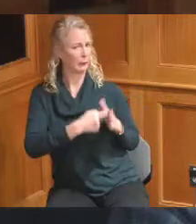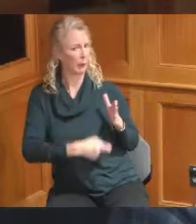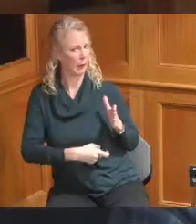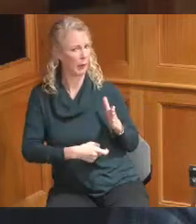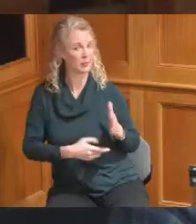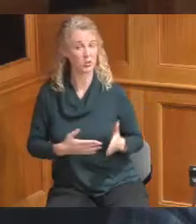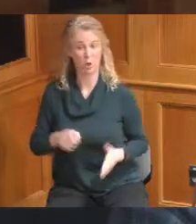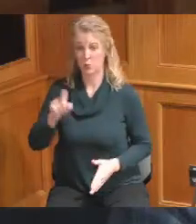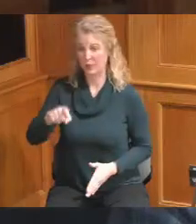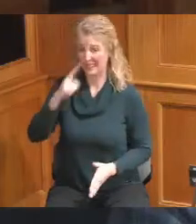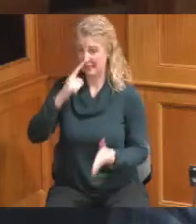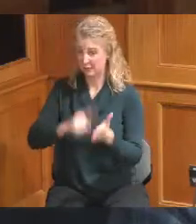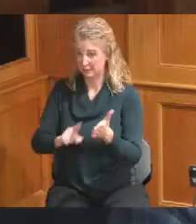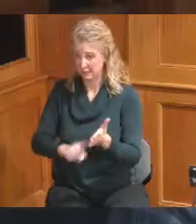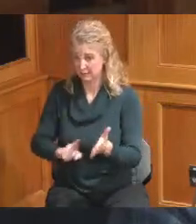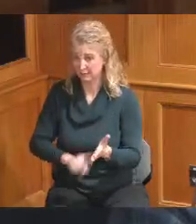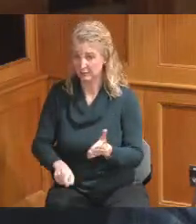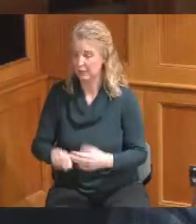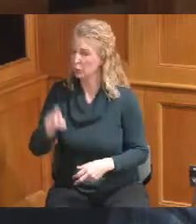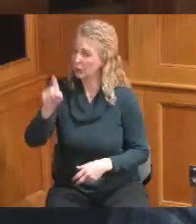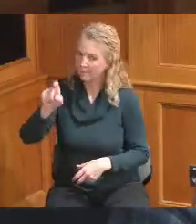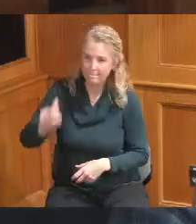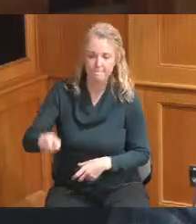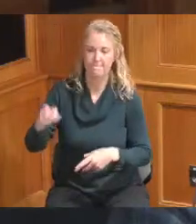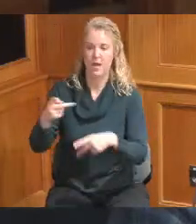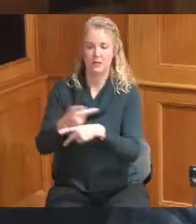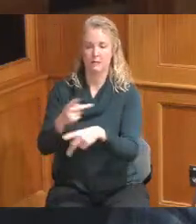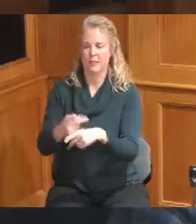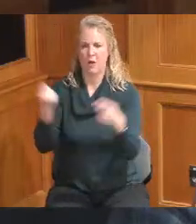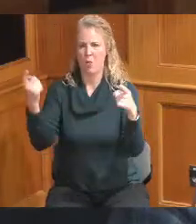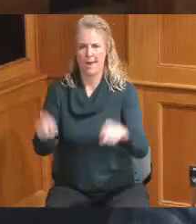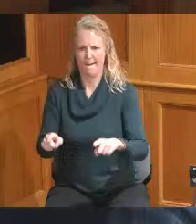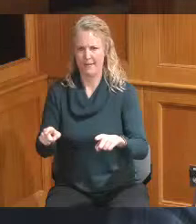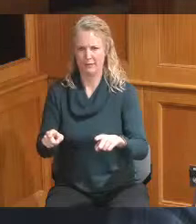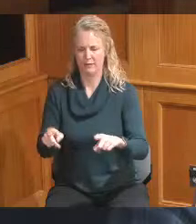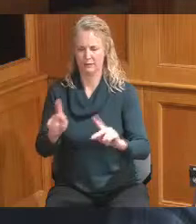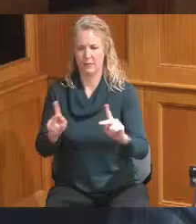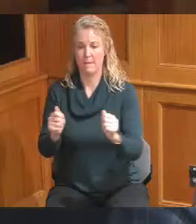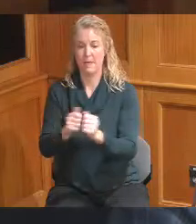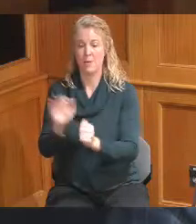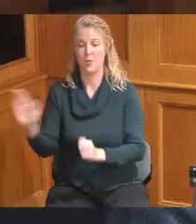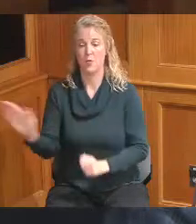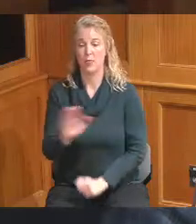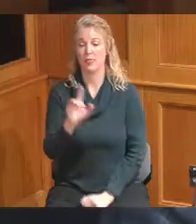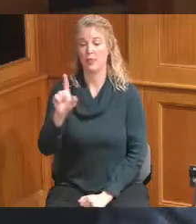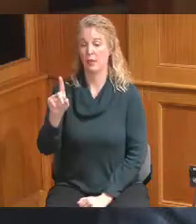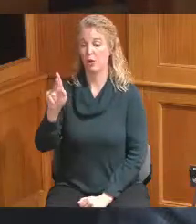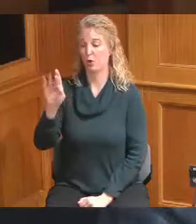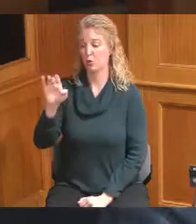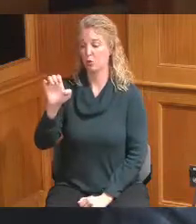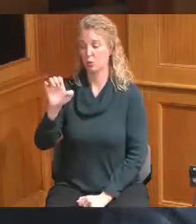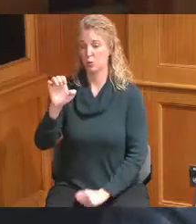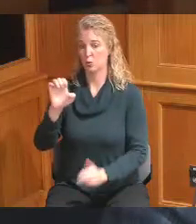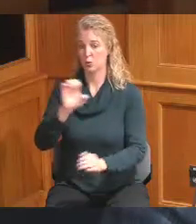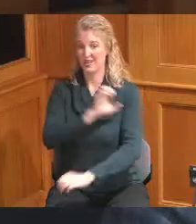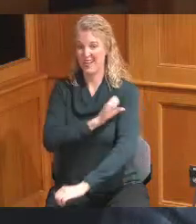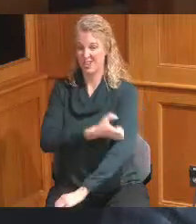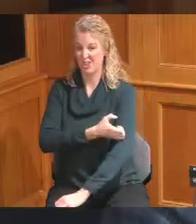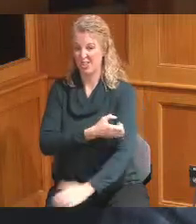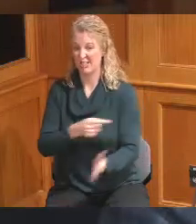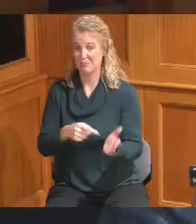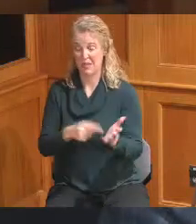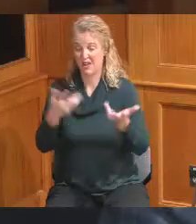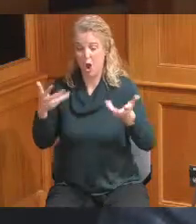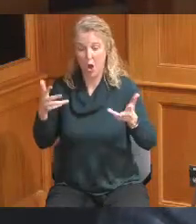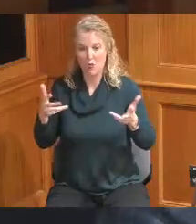an investigation on that, but we need to get an update on what is happening regarding that. A lot of people are suffering as it